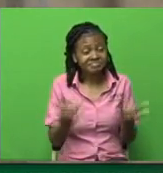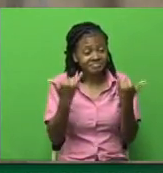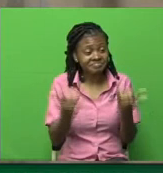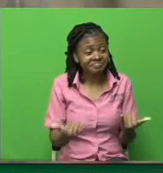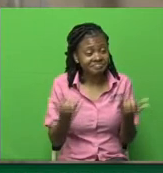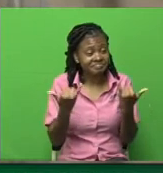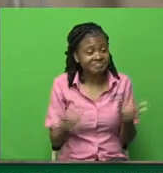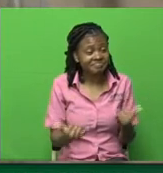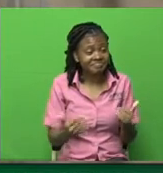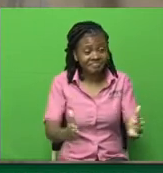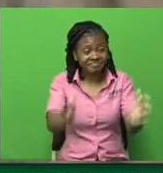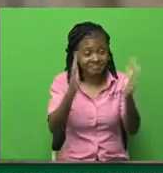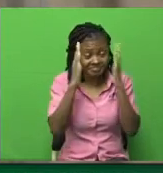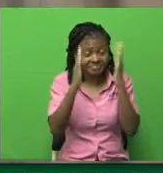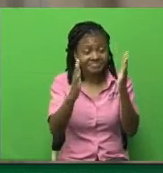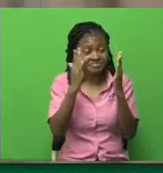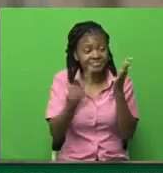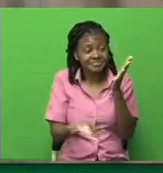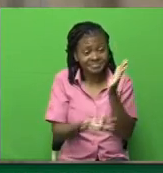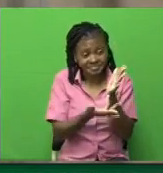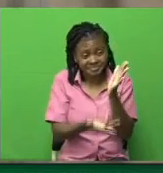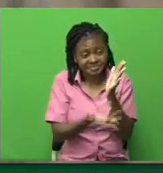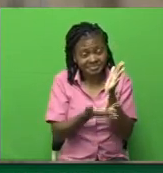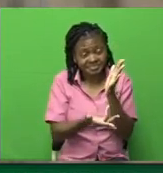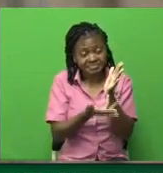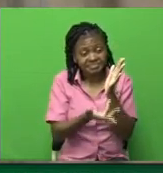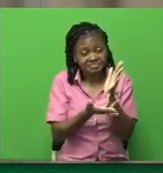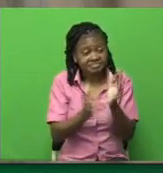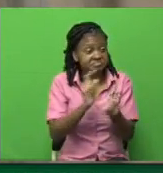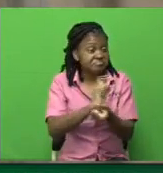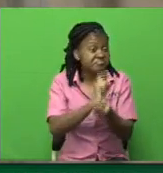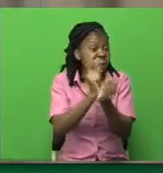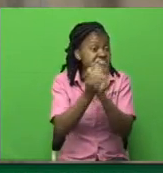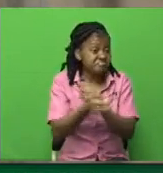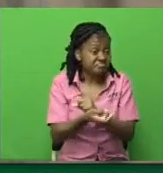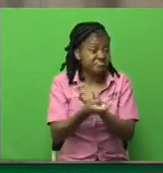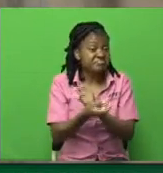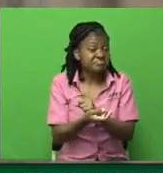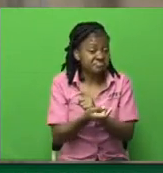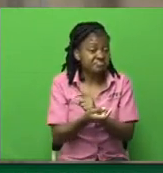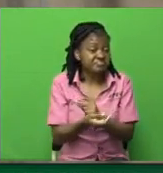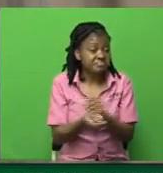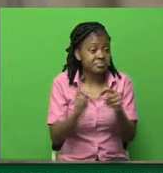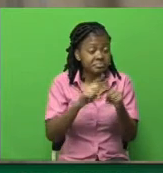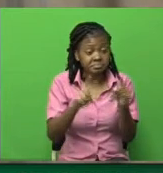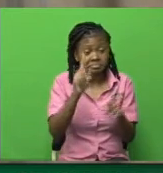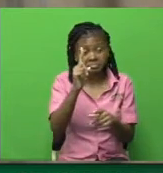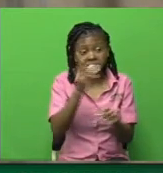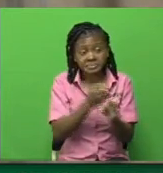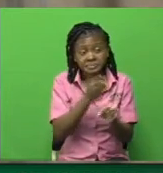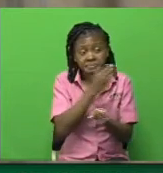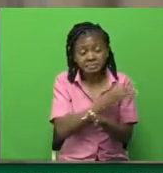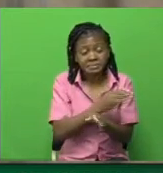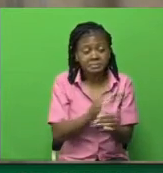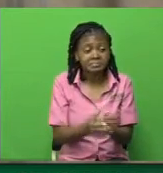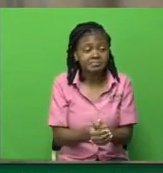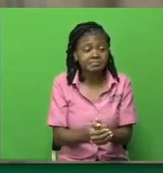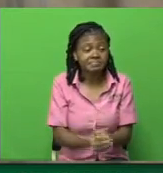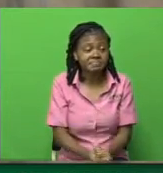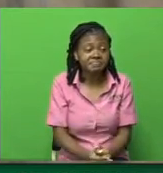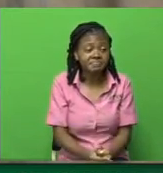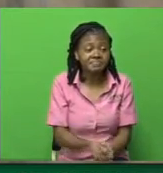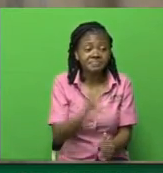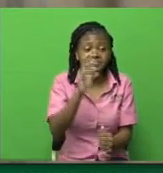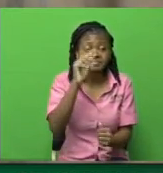digital transformation but before Madam speaker I turned to digital transformation the member for Diego